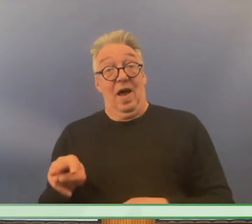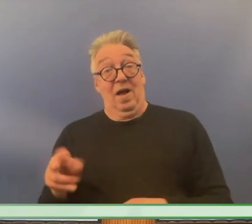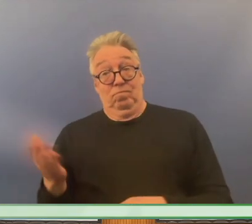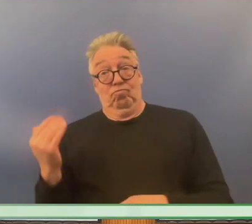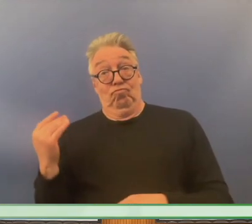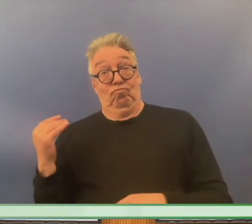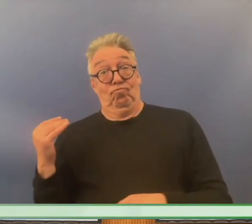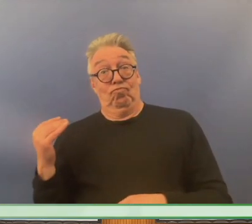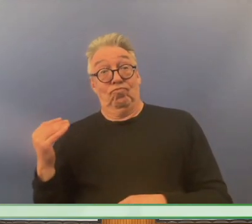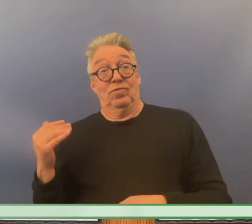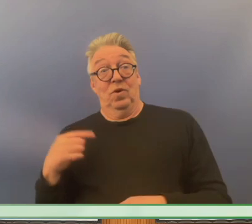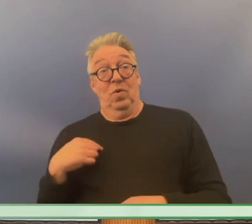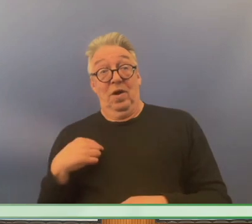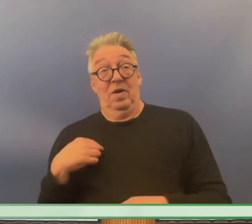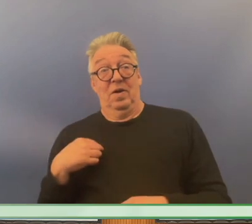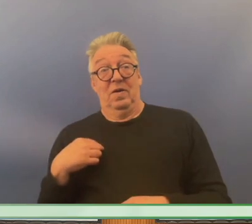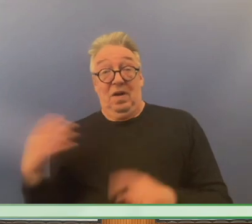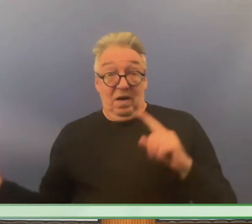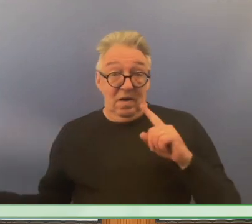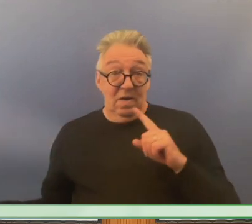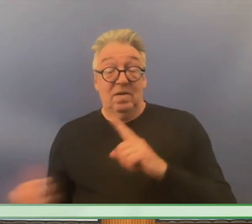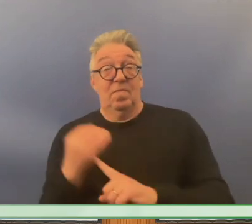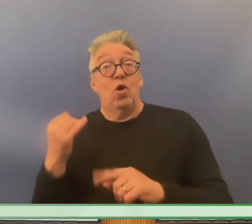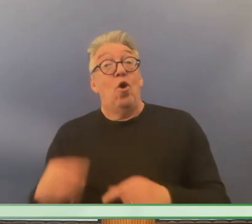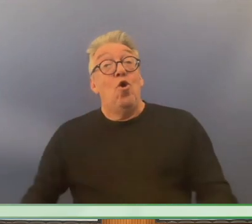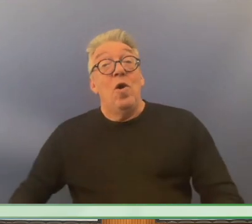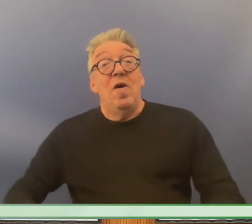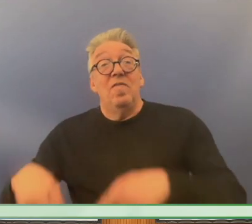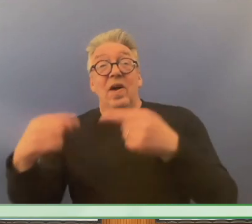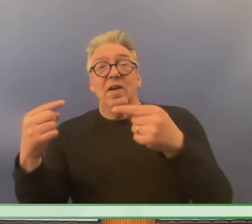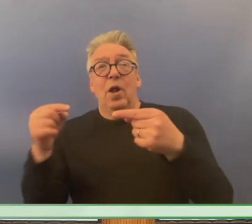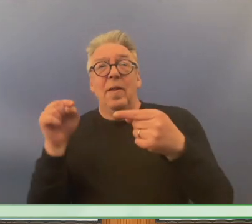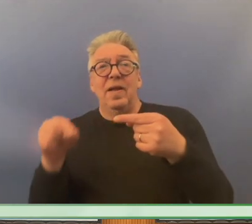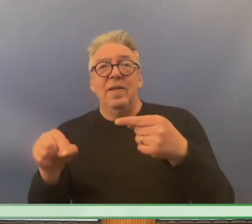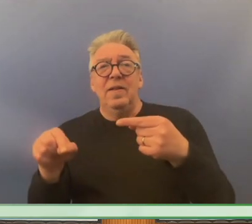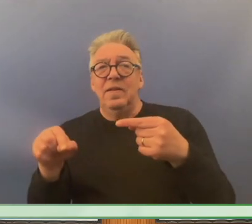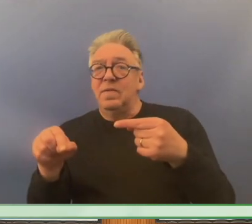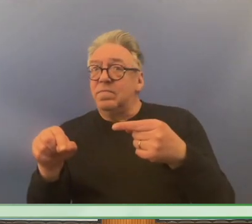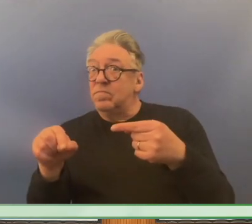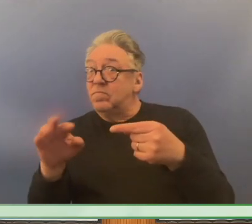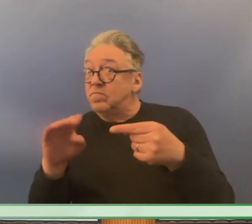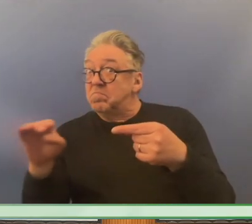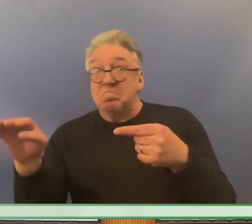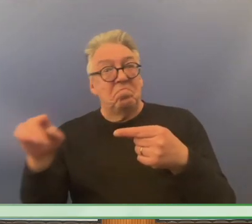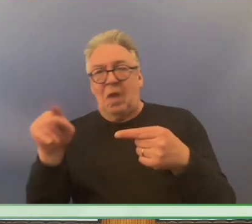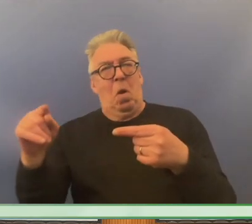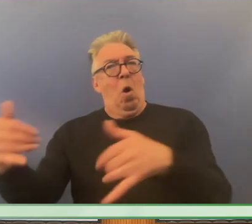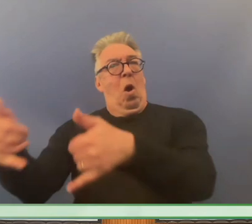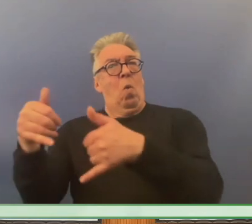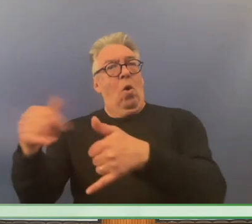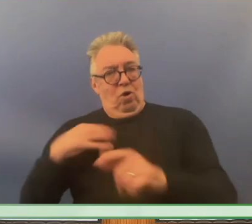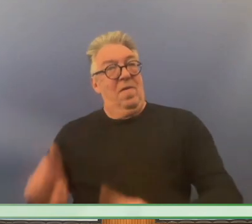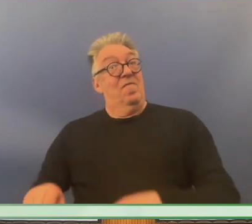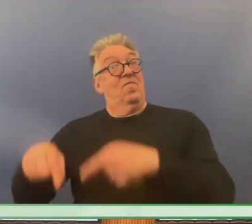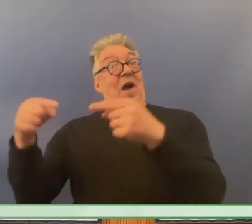We actually made it to the finals in the Social Marie Awards, And yeah, I